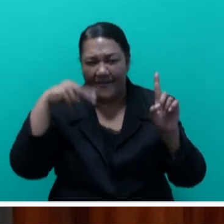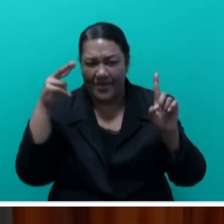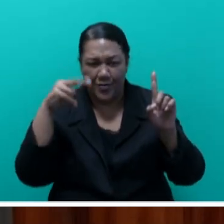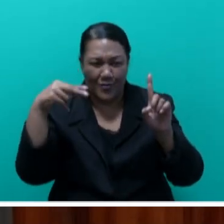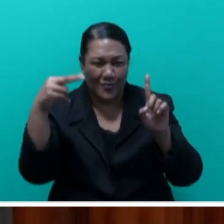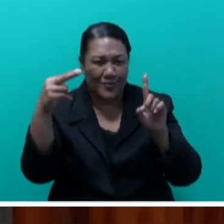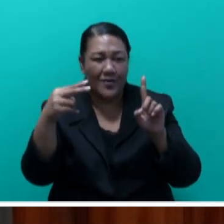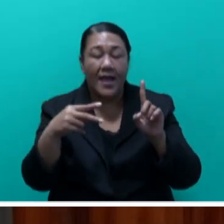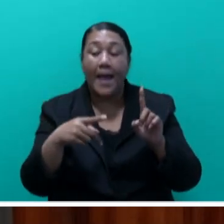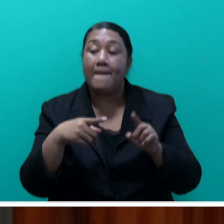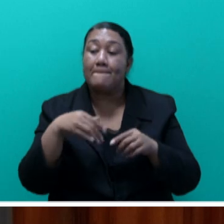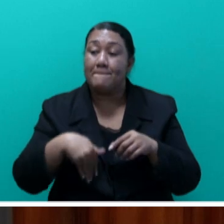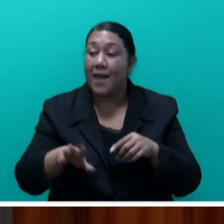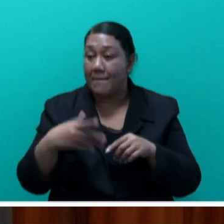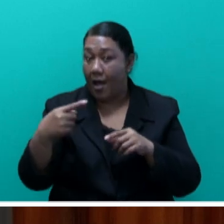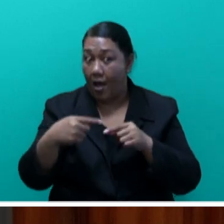the members on the other side have.